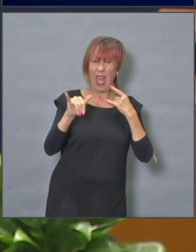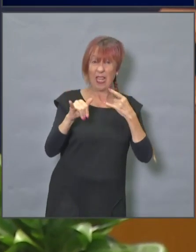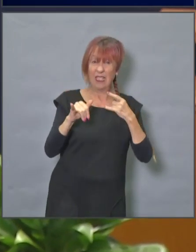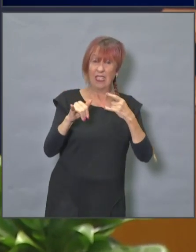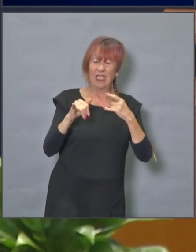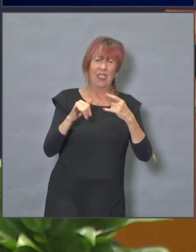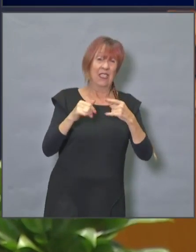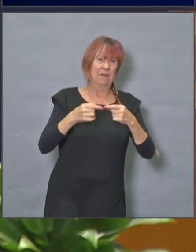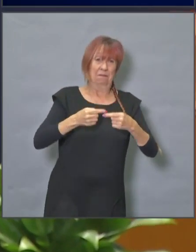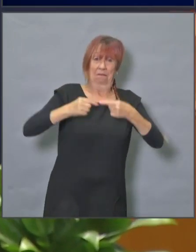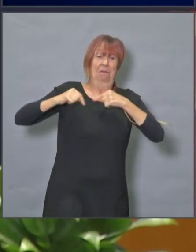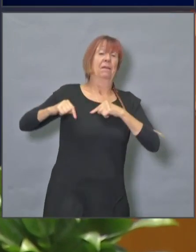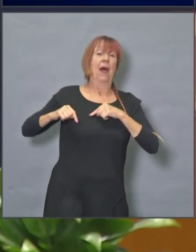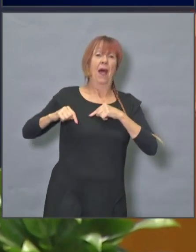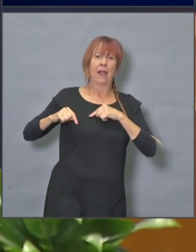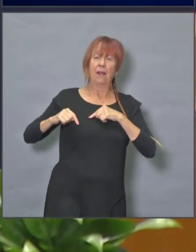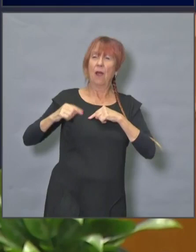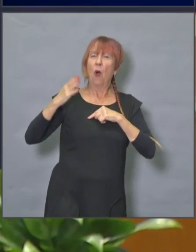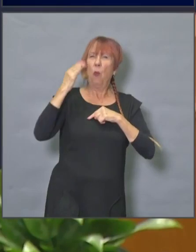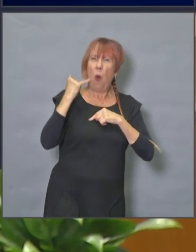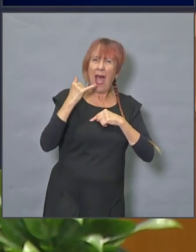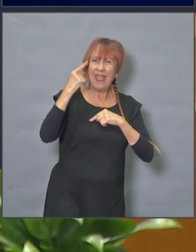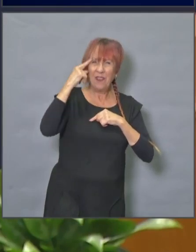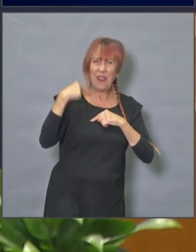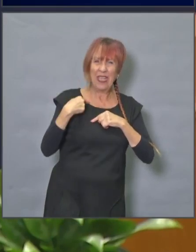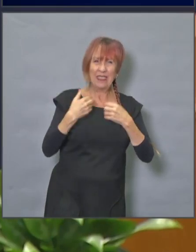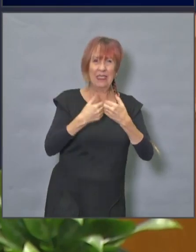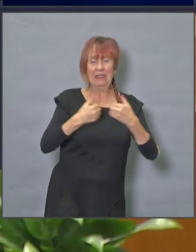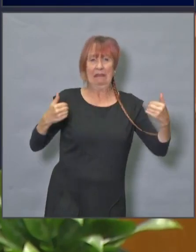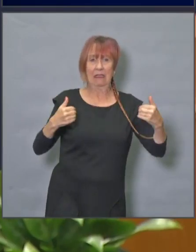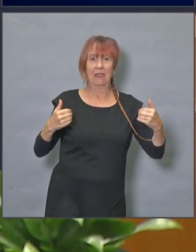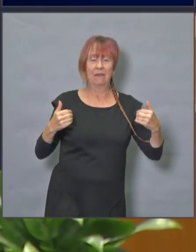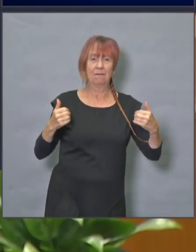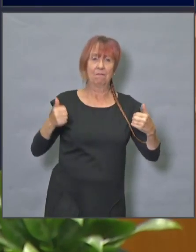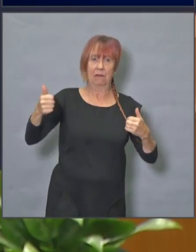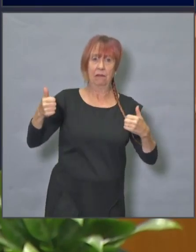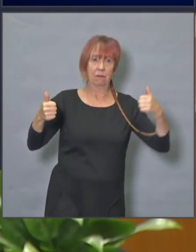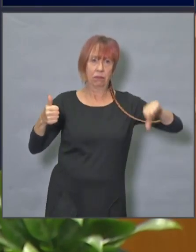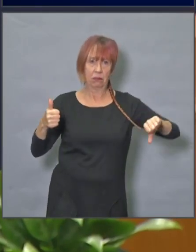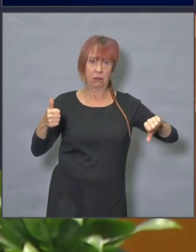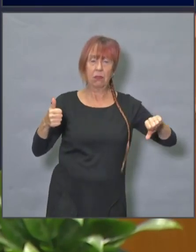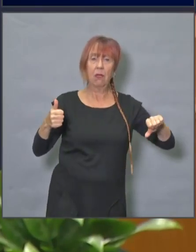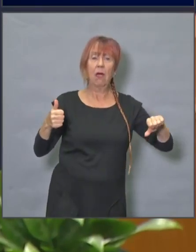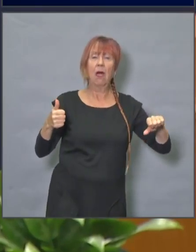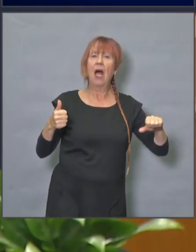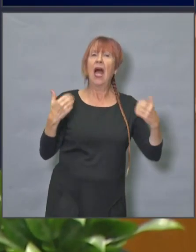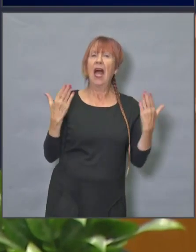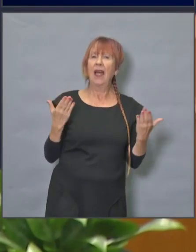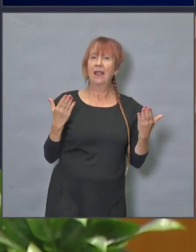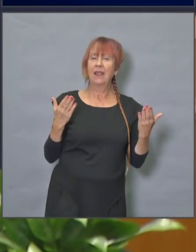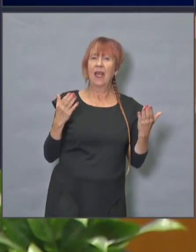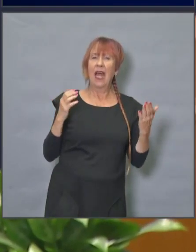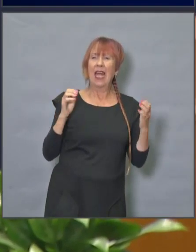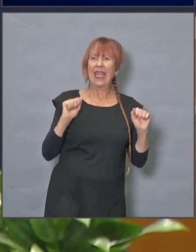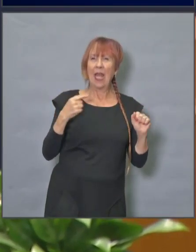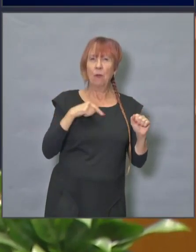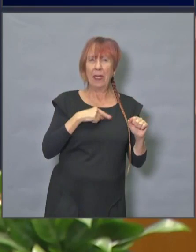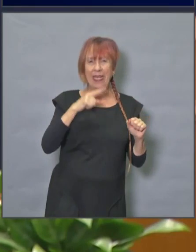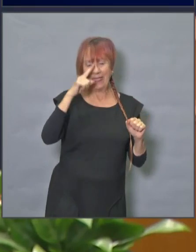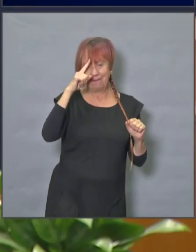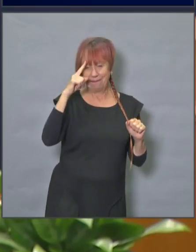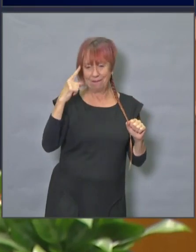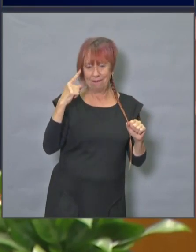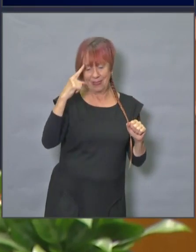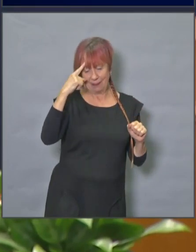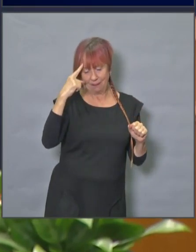a divide on that? And the way we're going, can we assume that nothing will stop us from